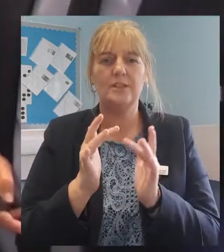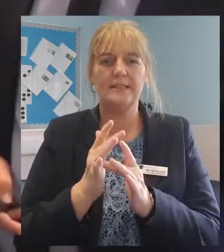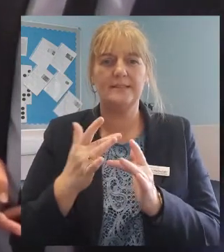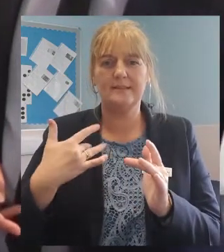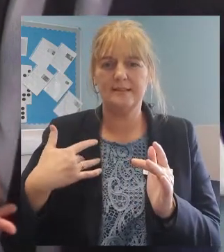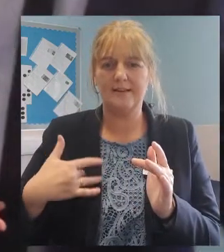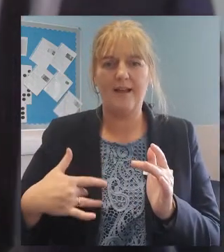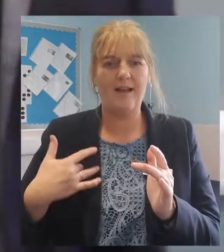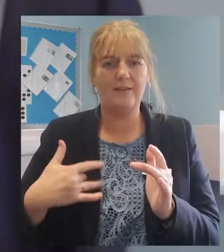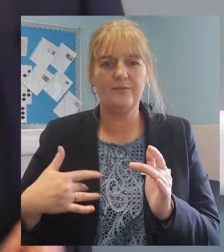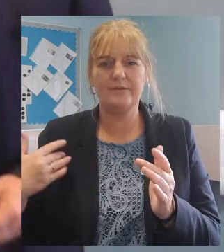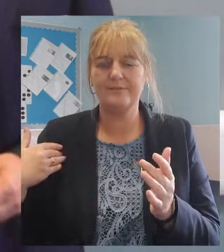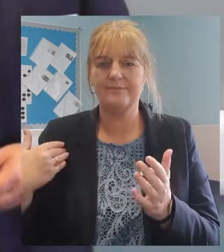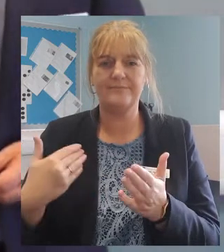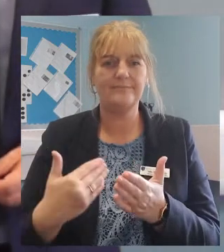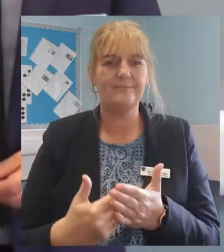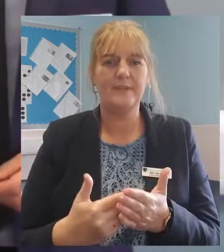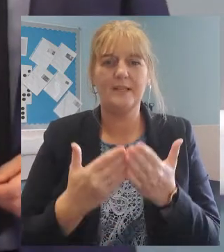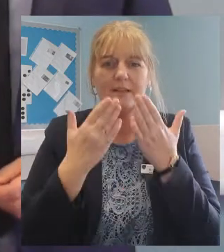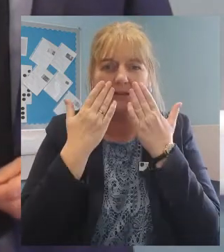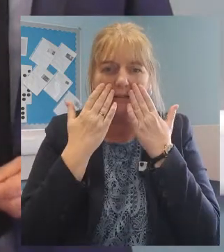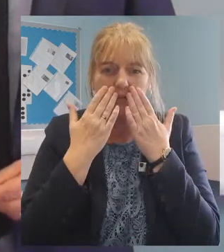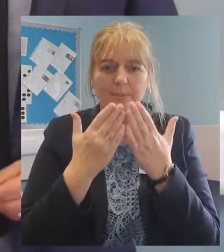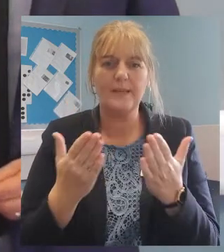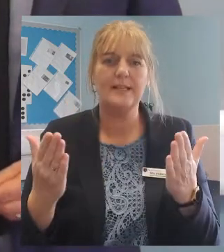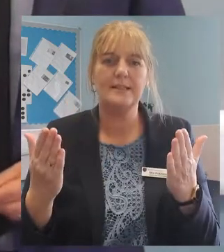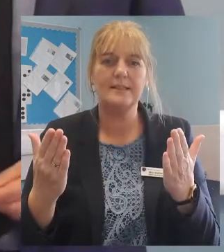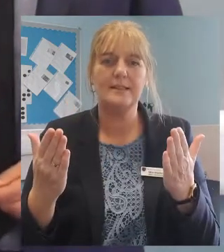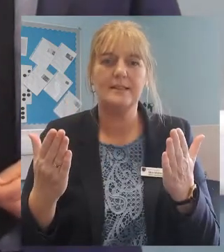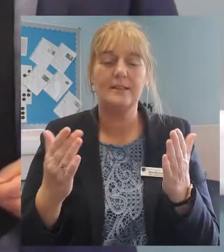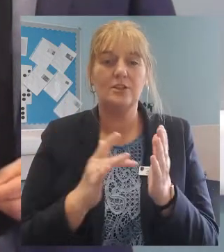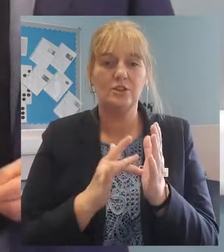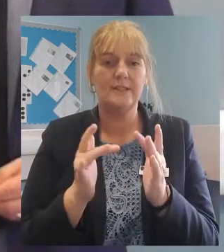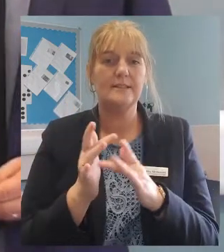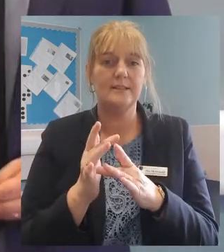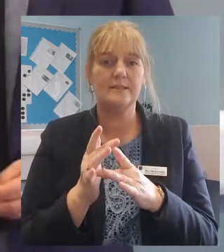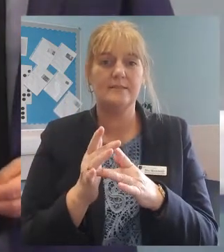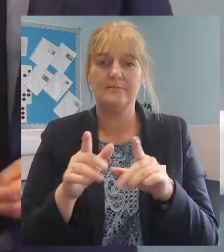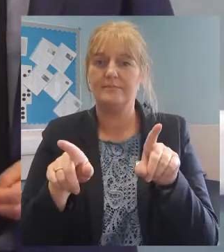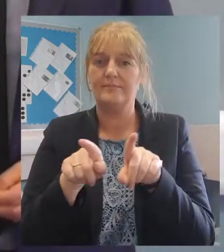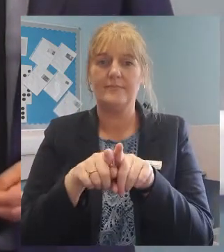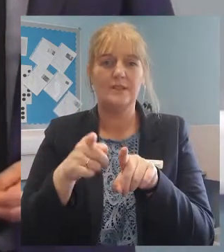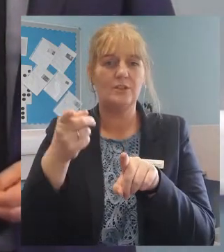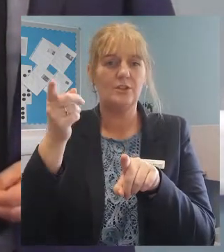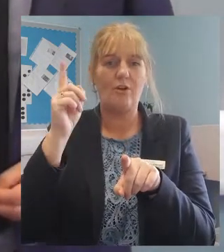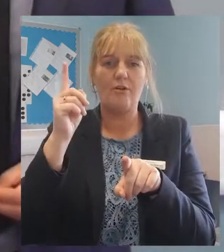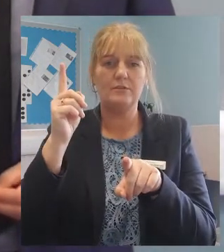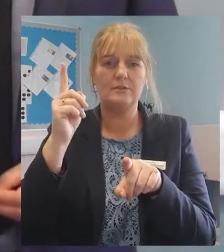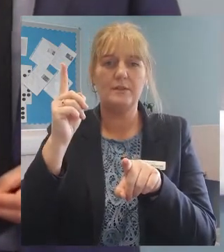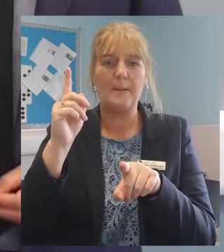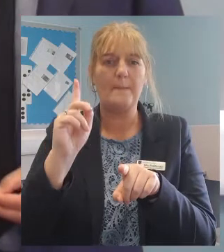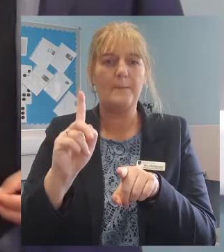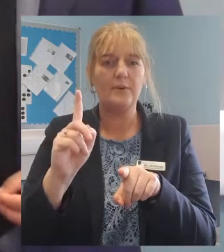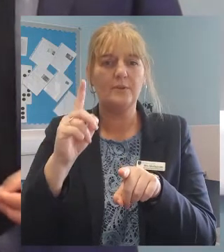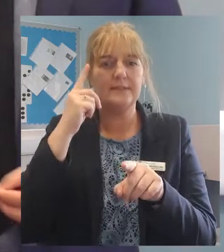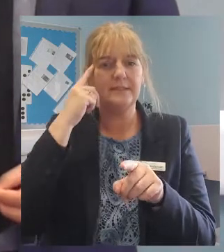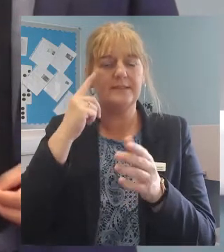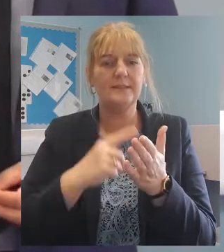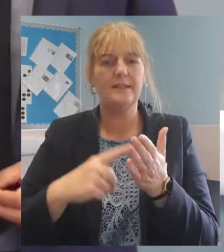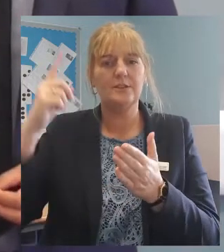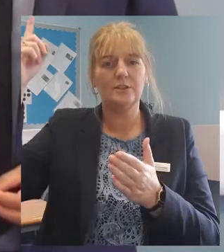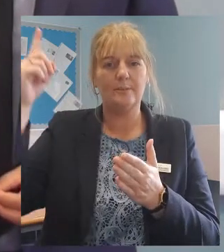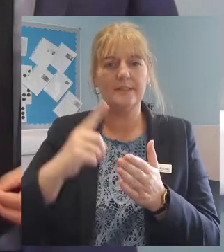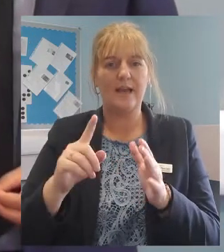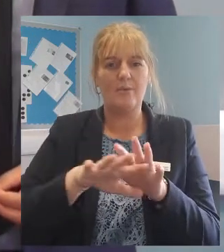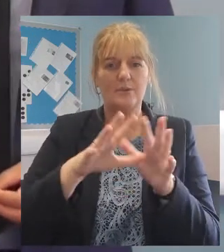Jesus lived a life of humility. Jesus was God, and yet out of his great love for us, he chose to come to earth as